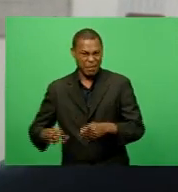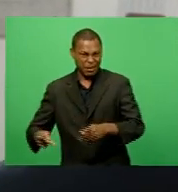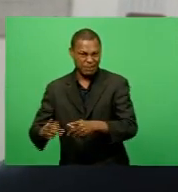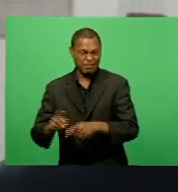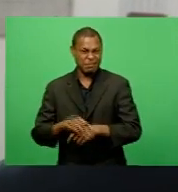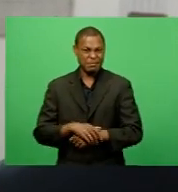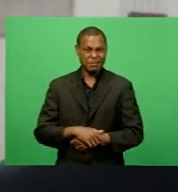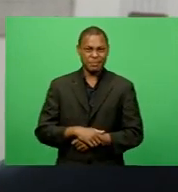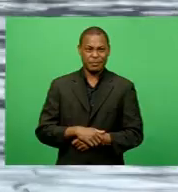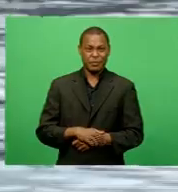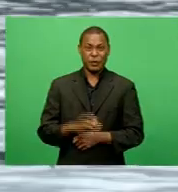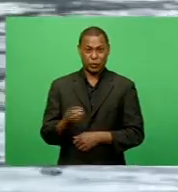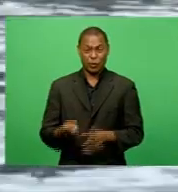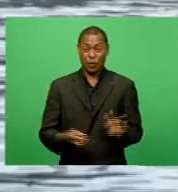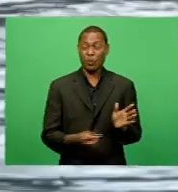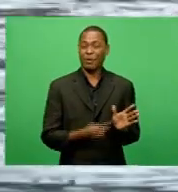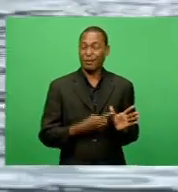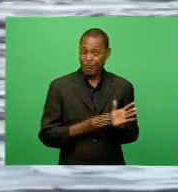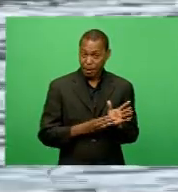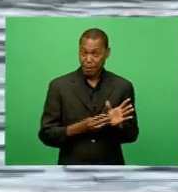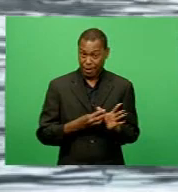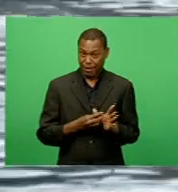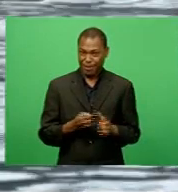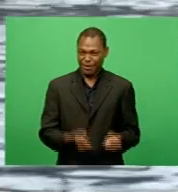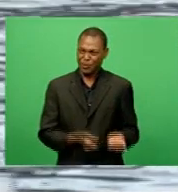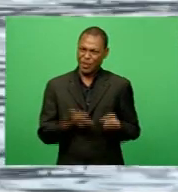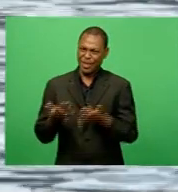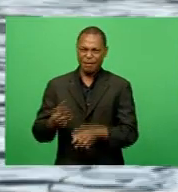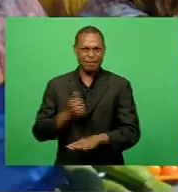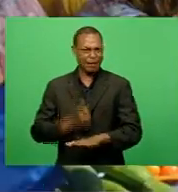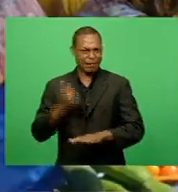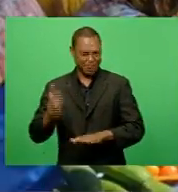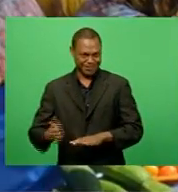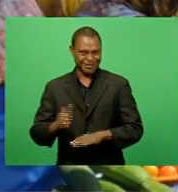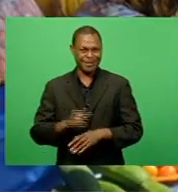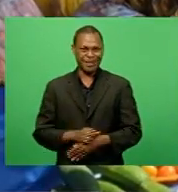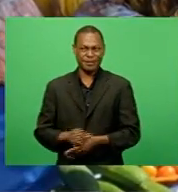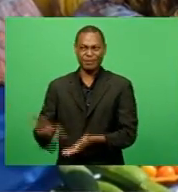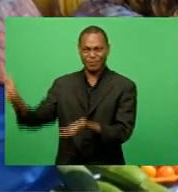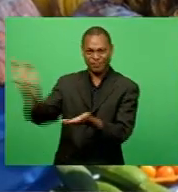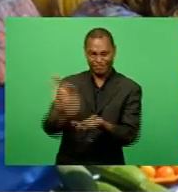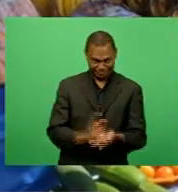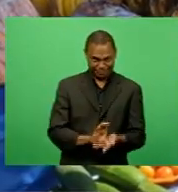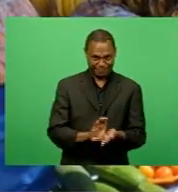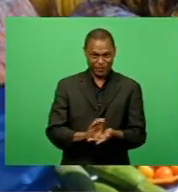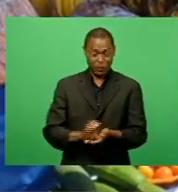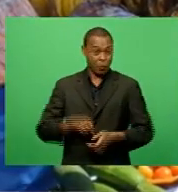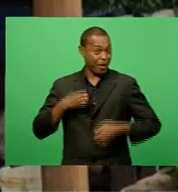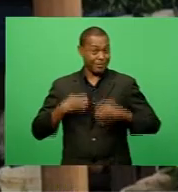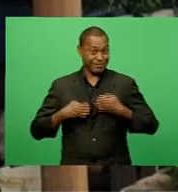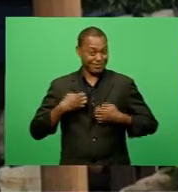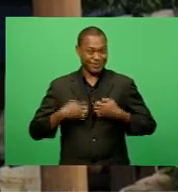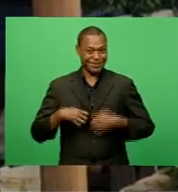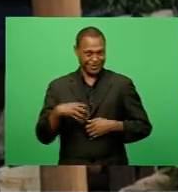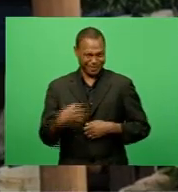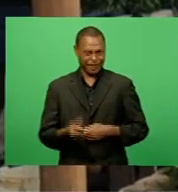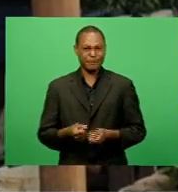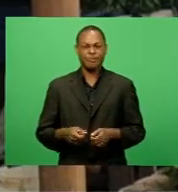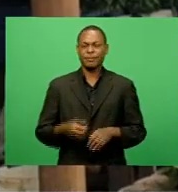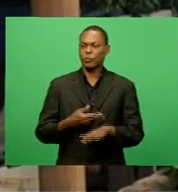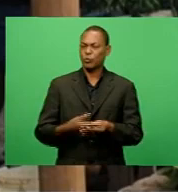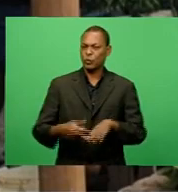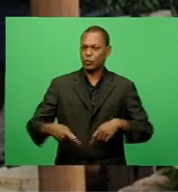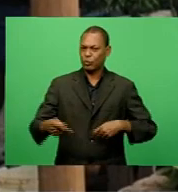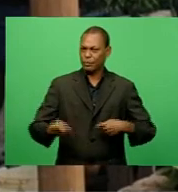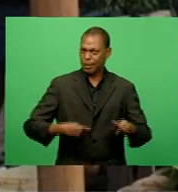So Agro Marketing Authority, given that government is funding it, but we are also very excited that we are opening up new markets, and here